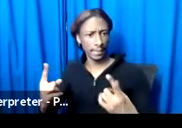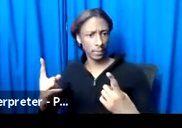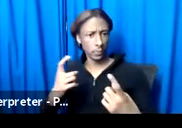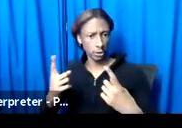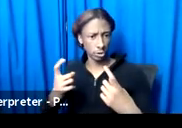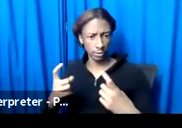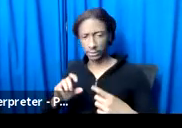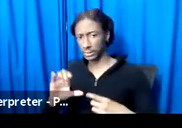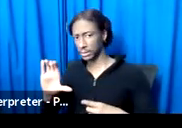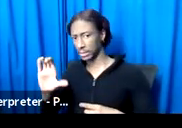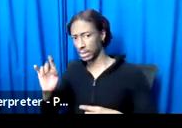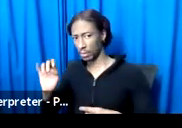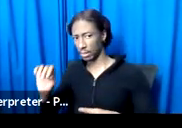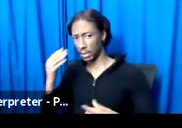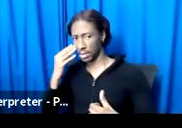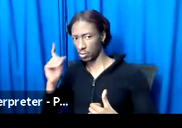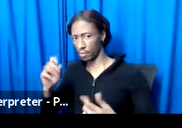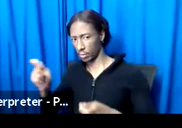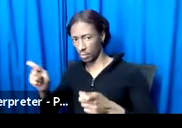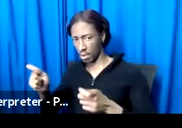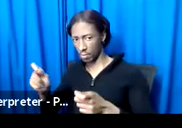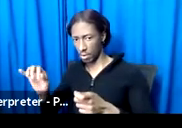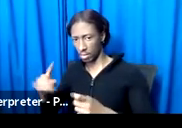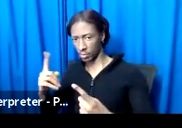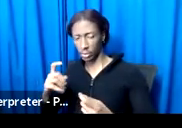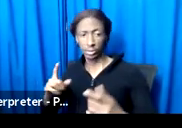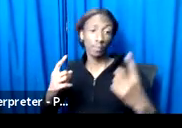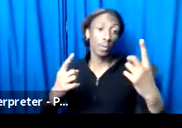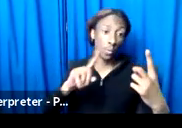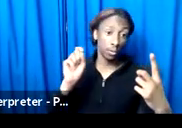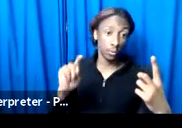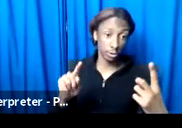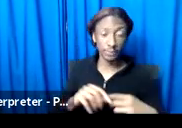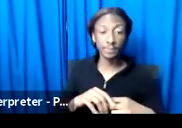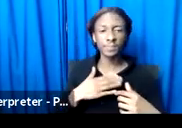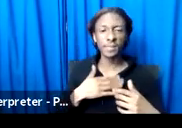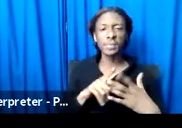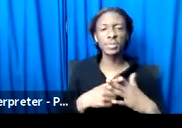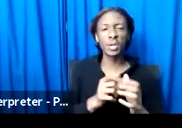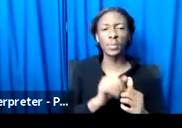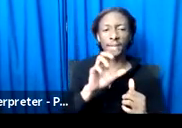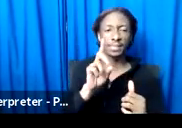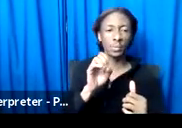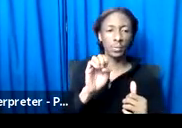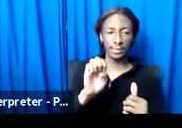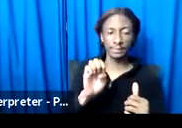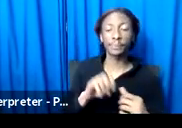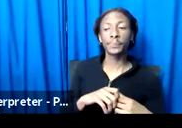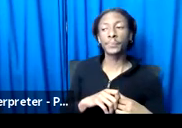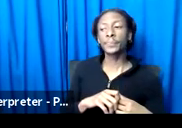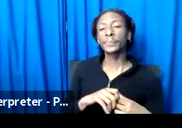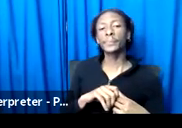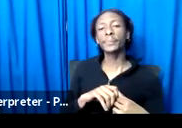questions. One of the questions, and I'll start off from the Department of Education side, is regarding